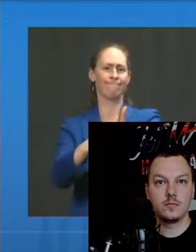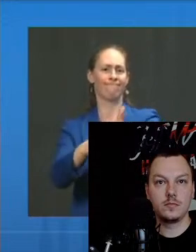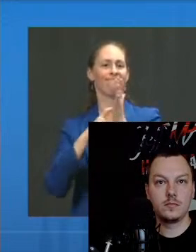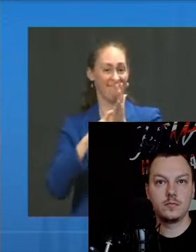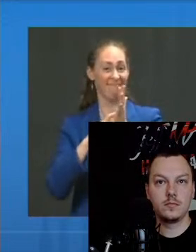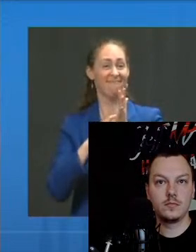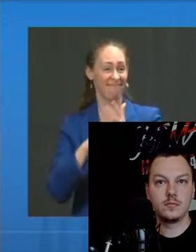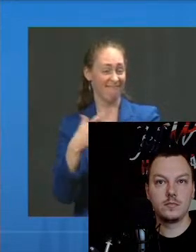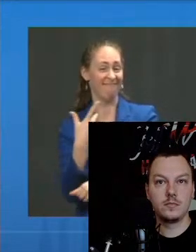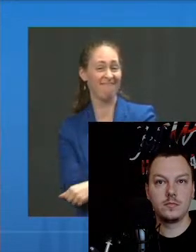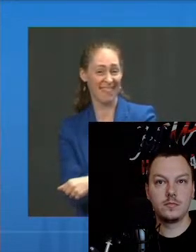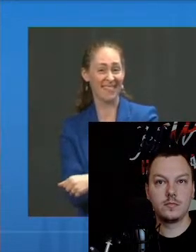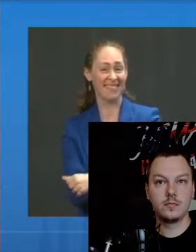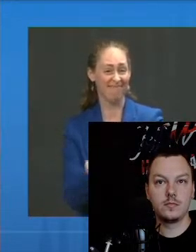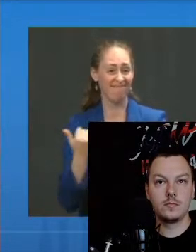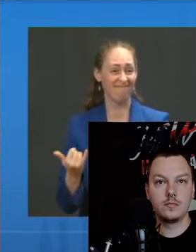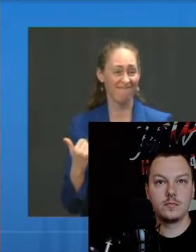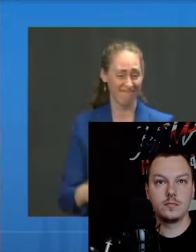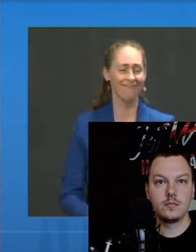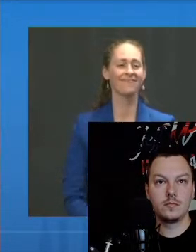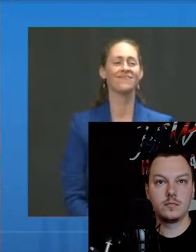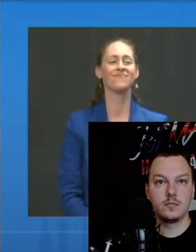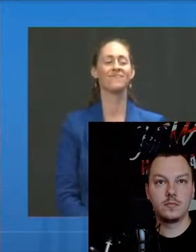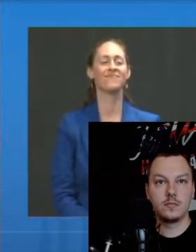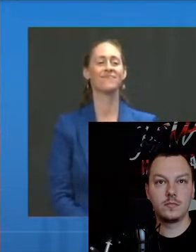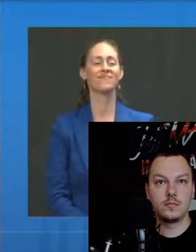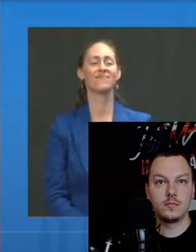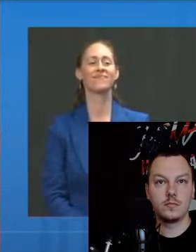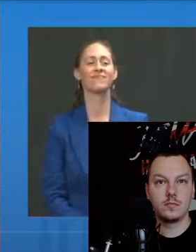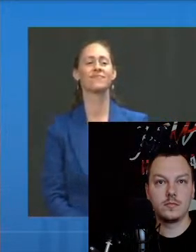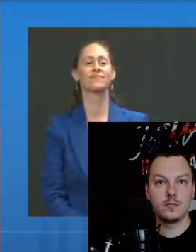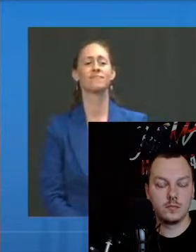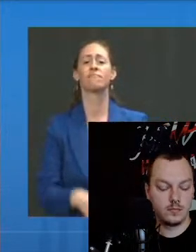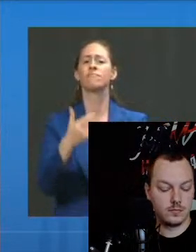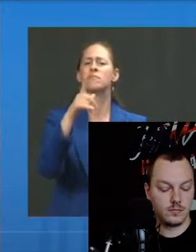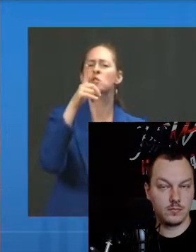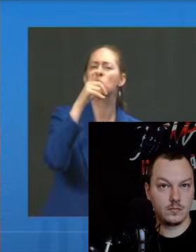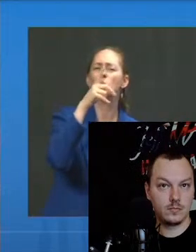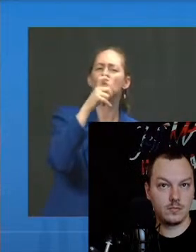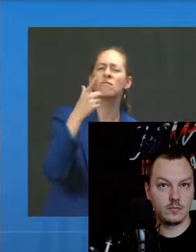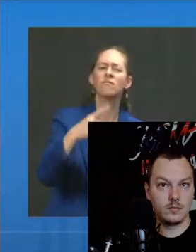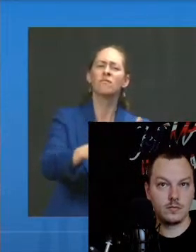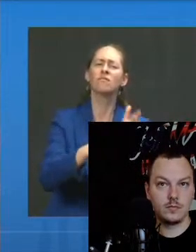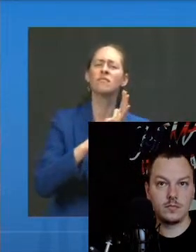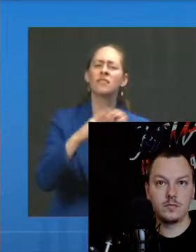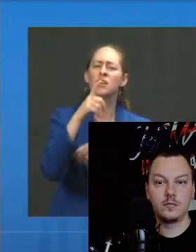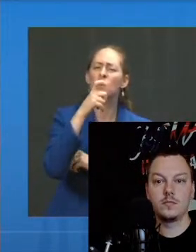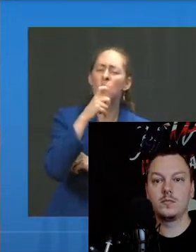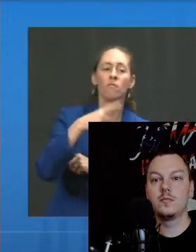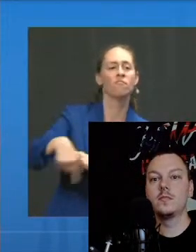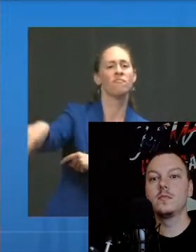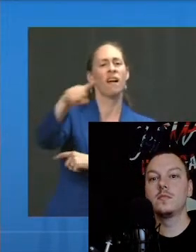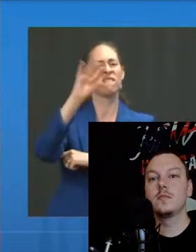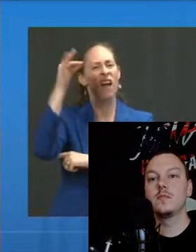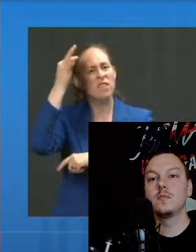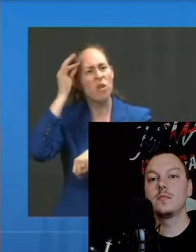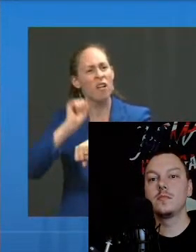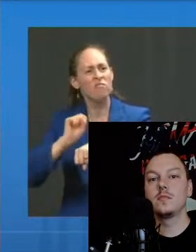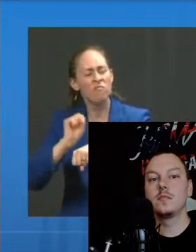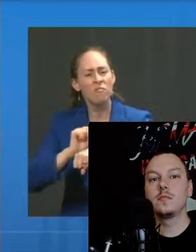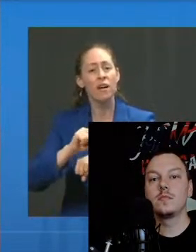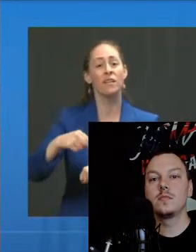several weeks, we've adopted vaccination requirements for federal workers, the armed forces, and